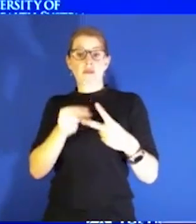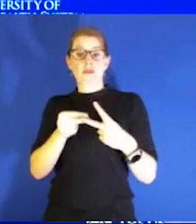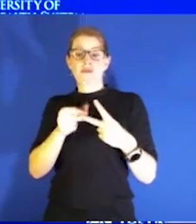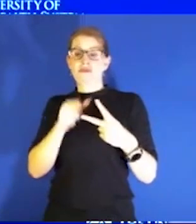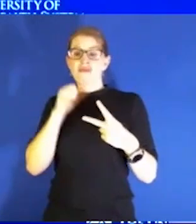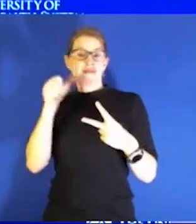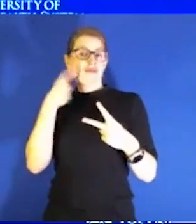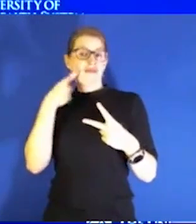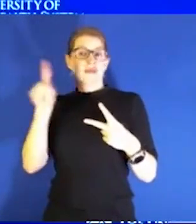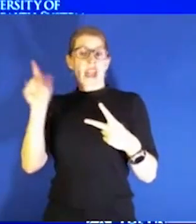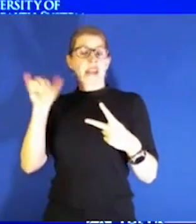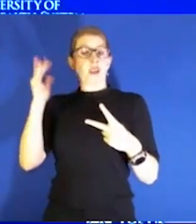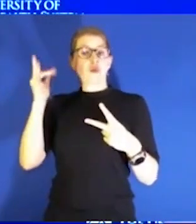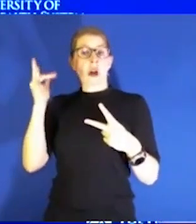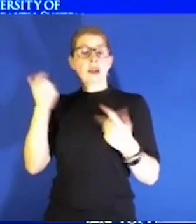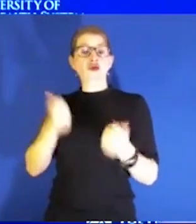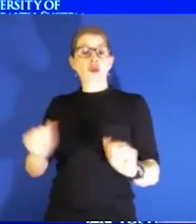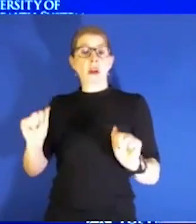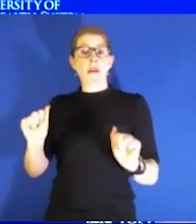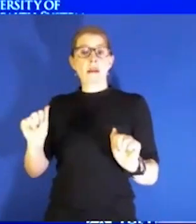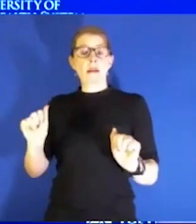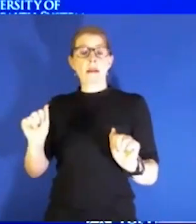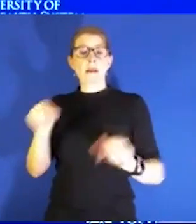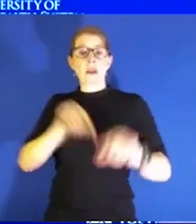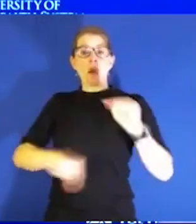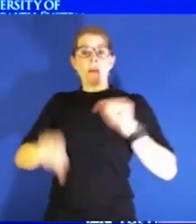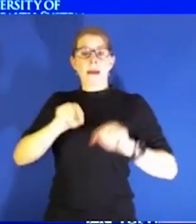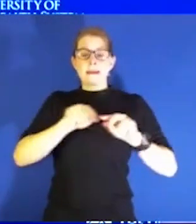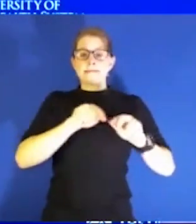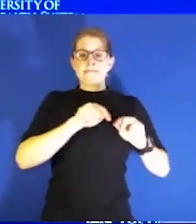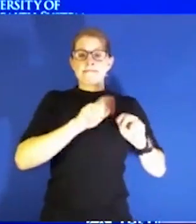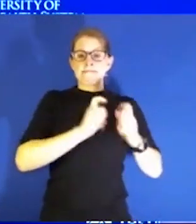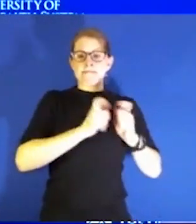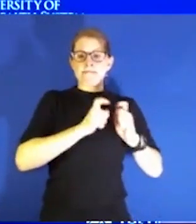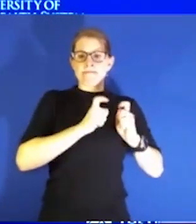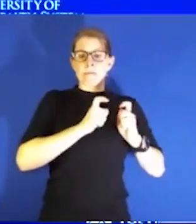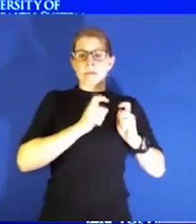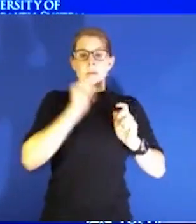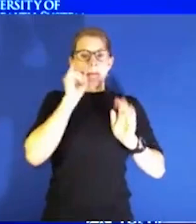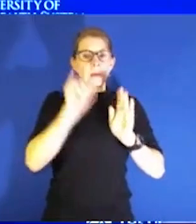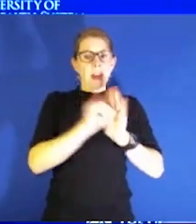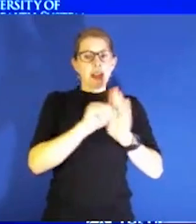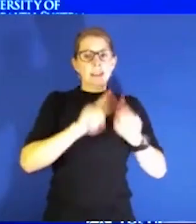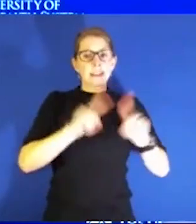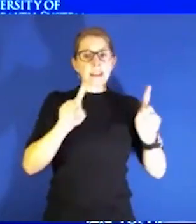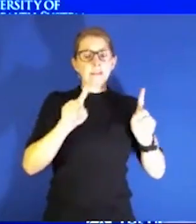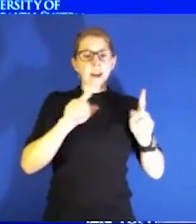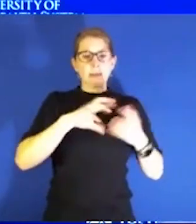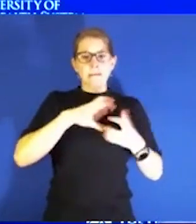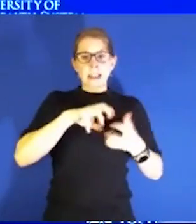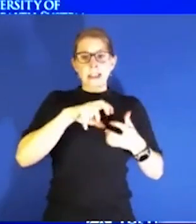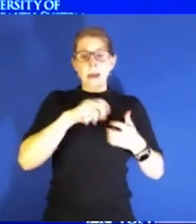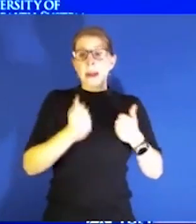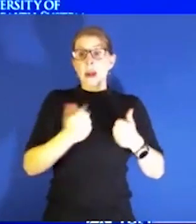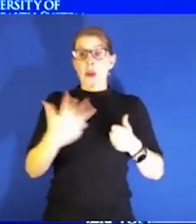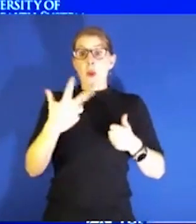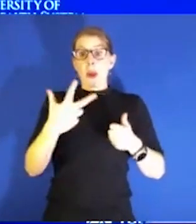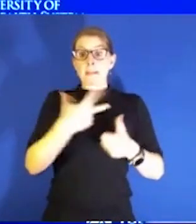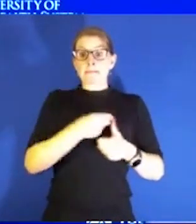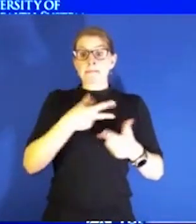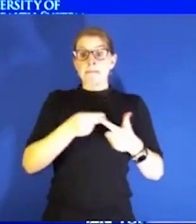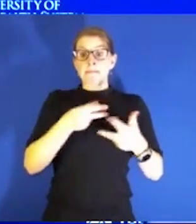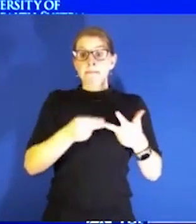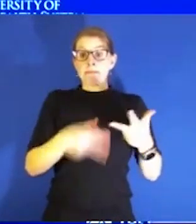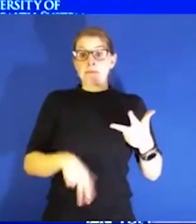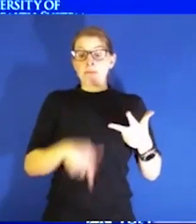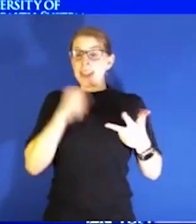were trying to go back and had to identify maybe a different regimen, maybe 3 doses. It's really not clear what